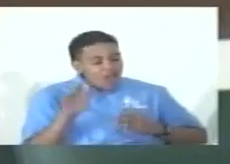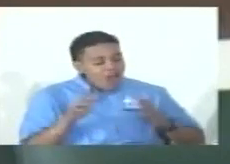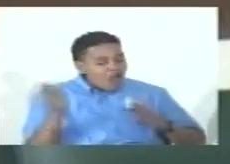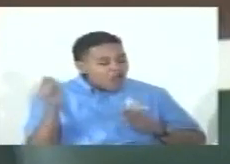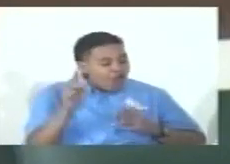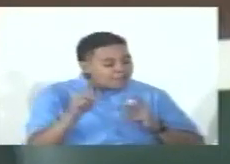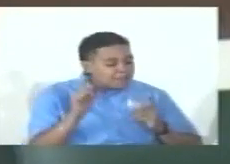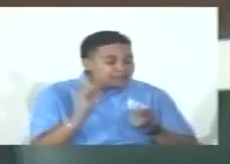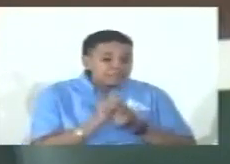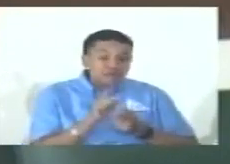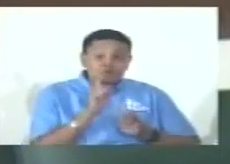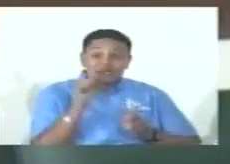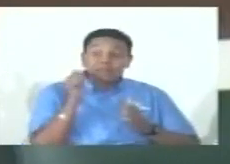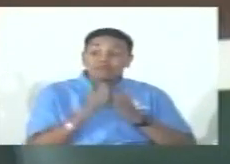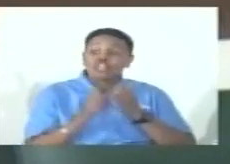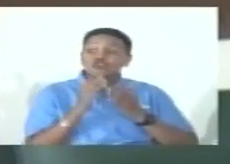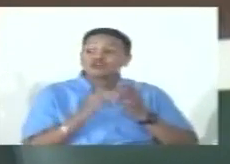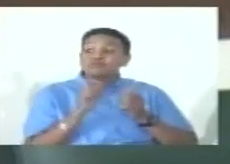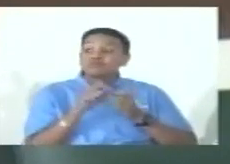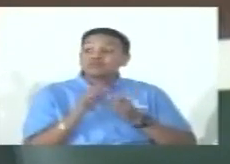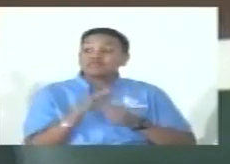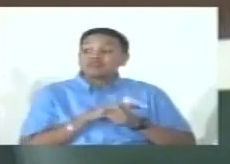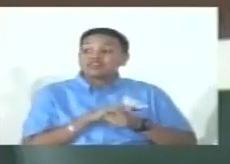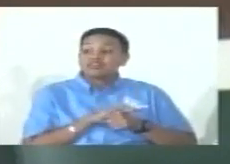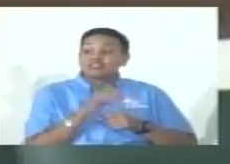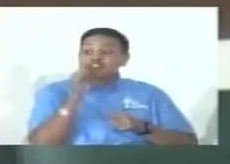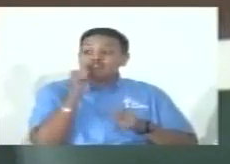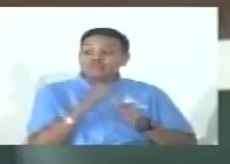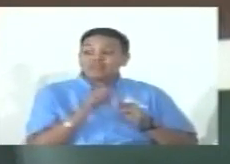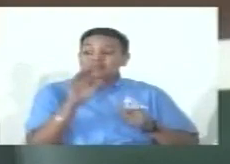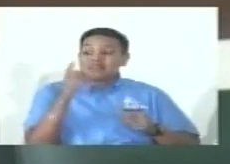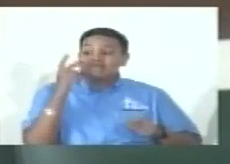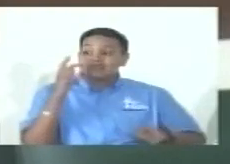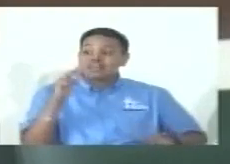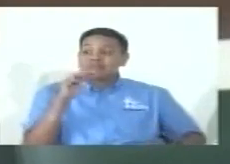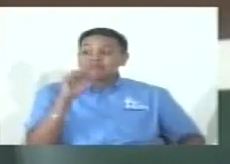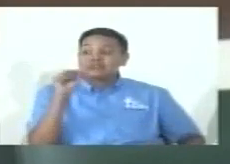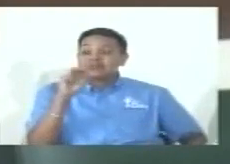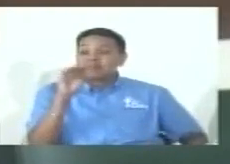she passed certain areas, she reminded me that she hadn't seen Miss Mavis over there in